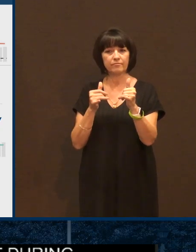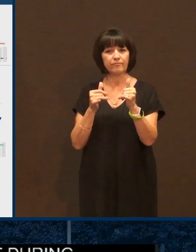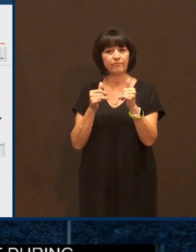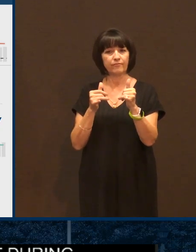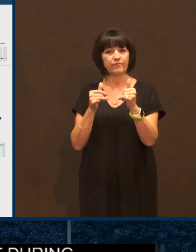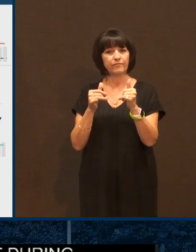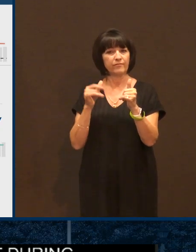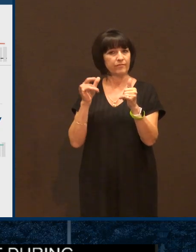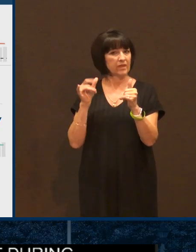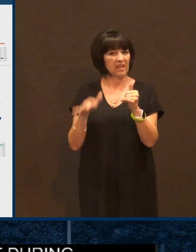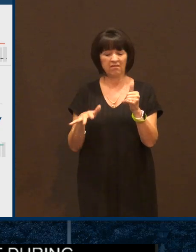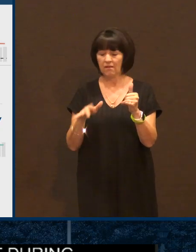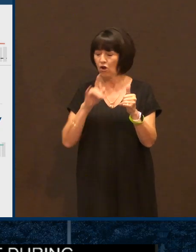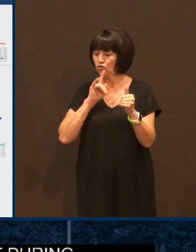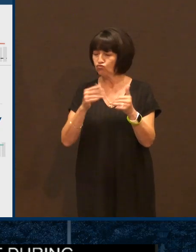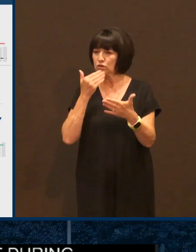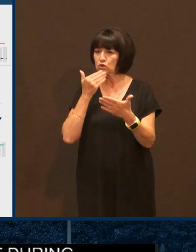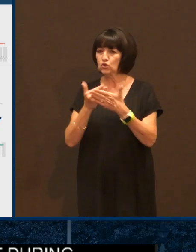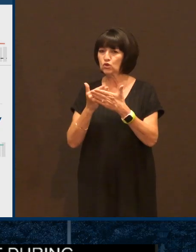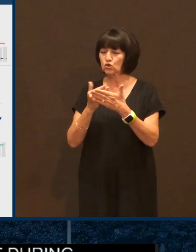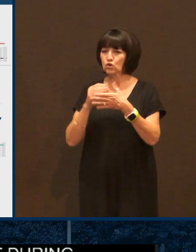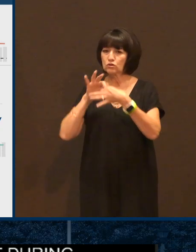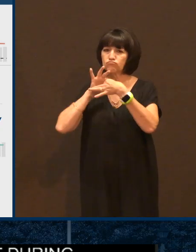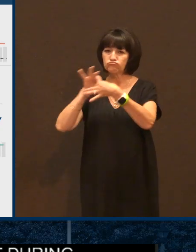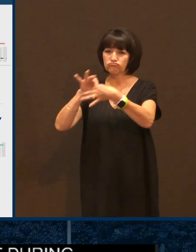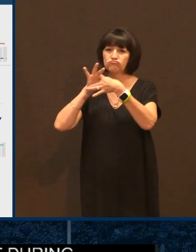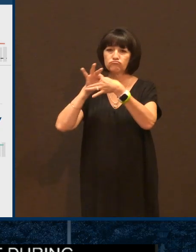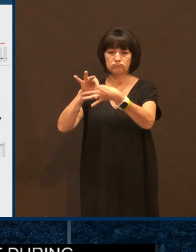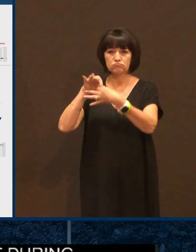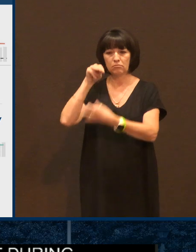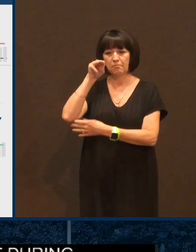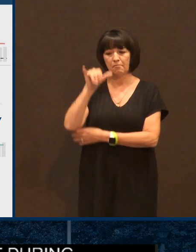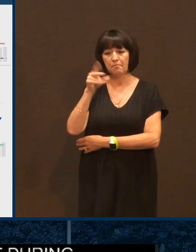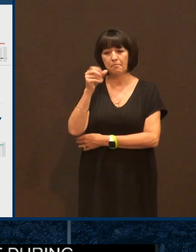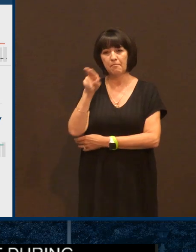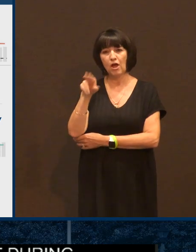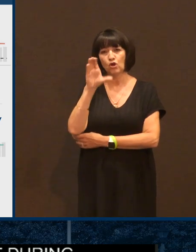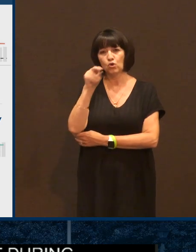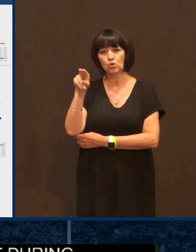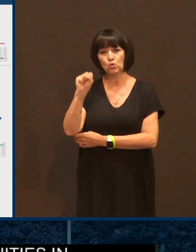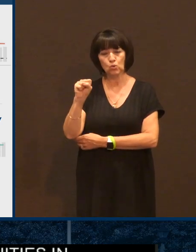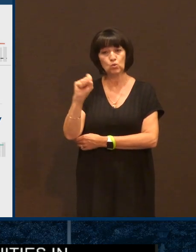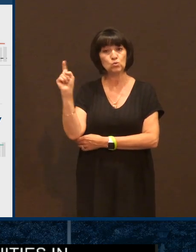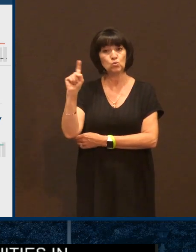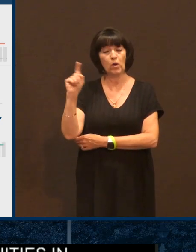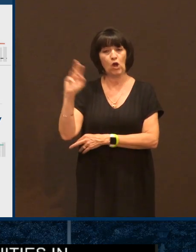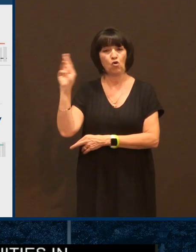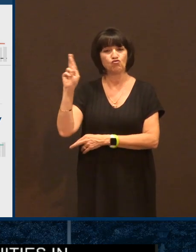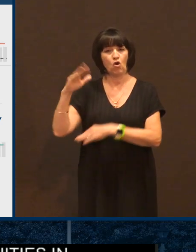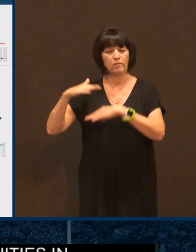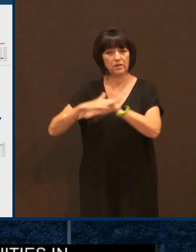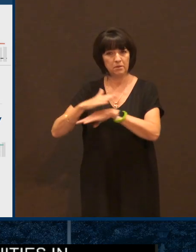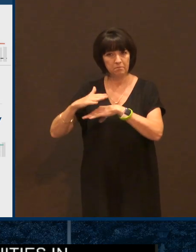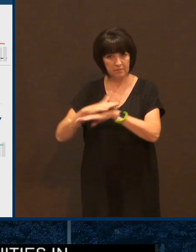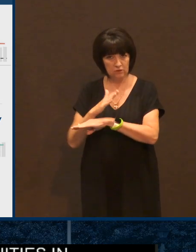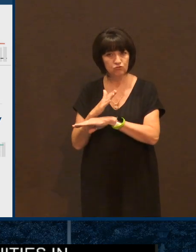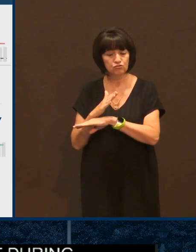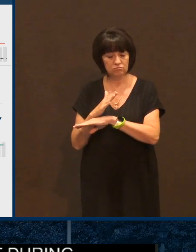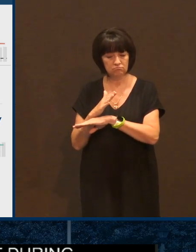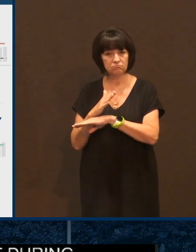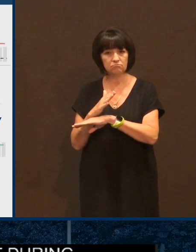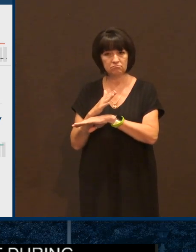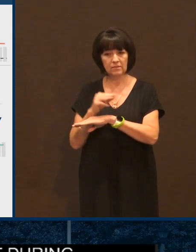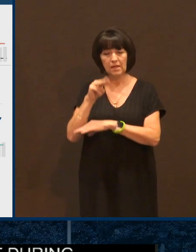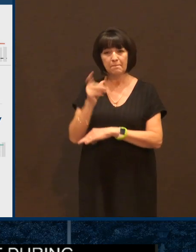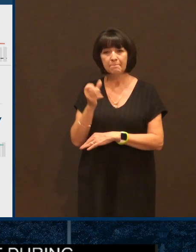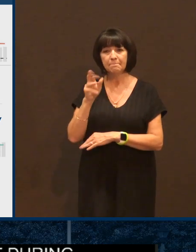just gotten tremendous cooperation from Mayor Coons in Rehoboth and the